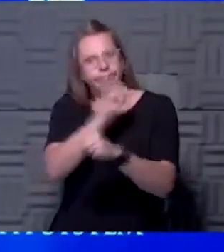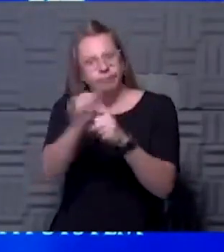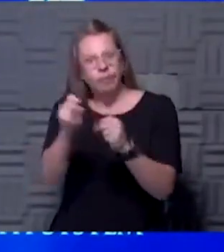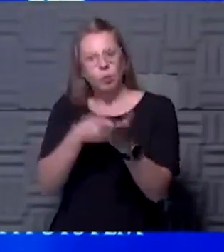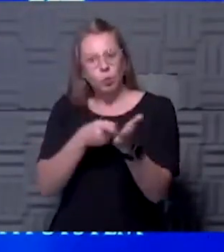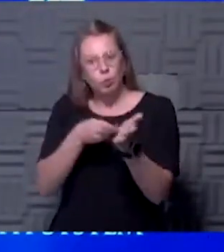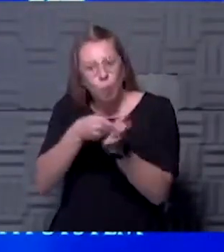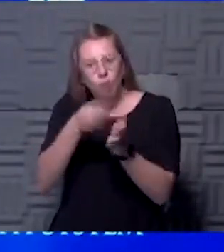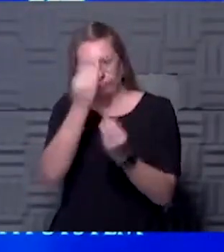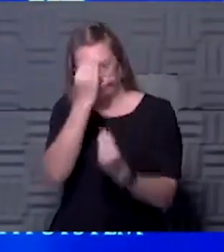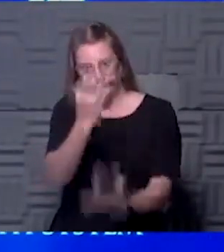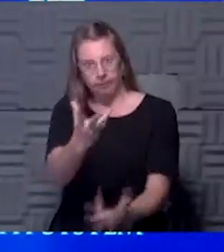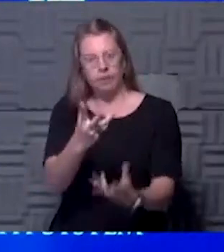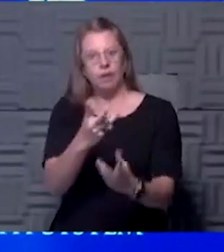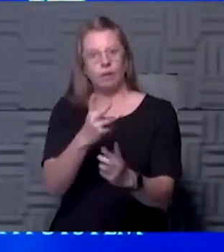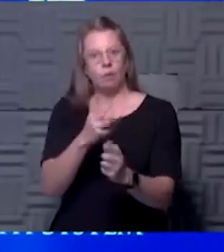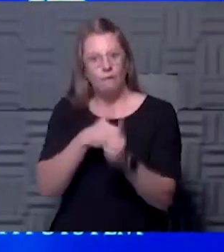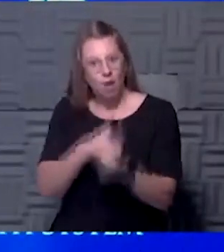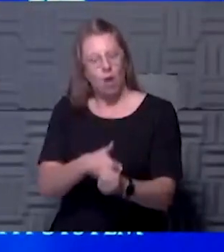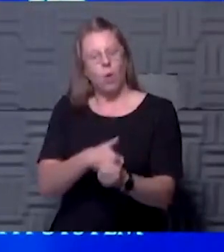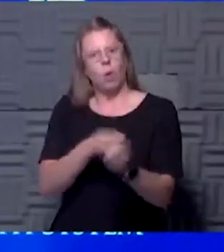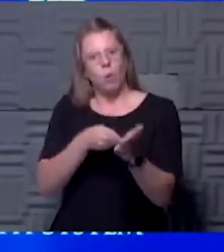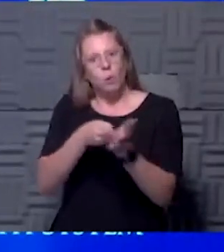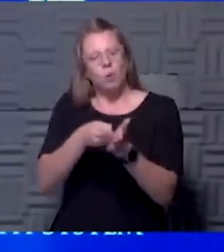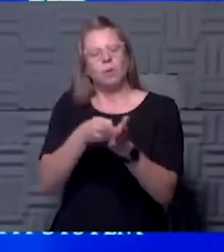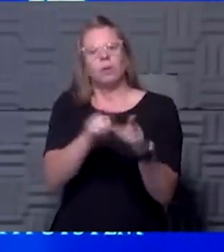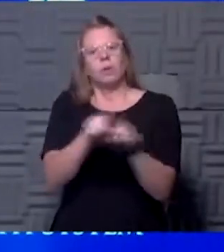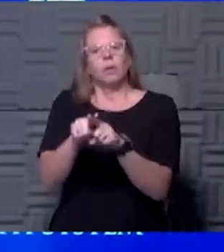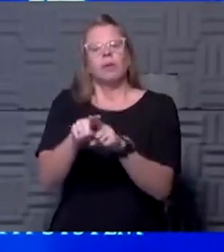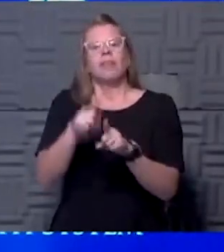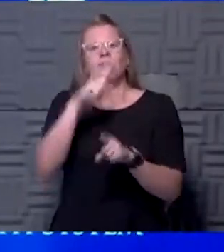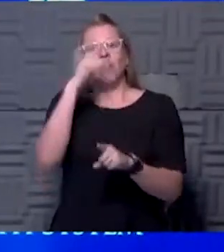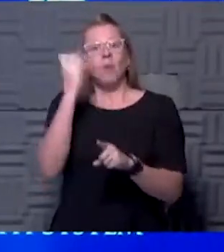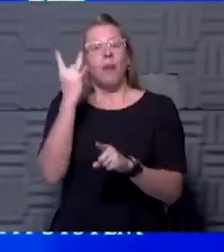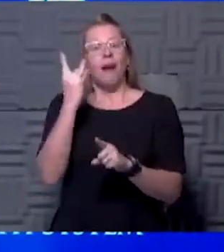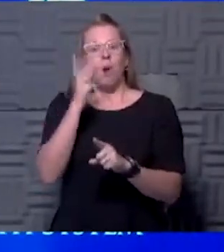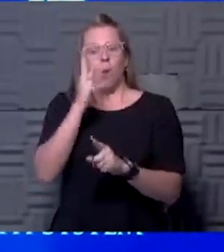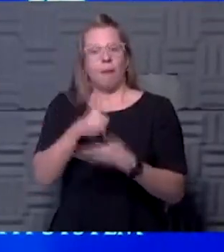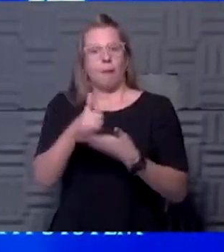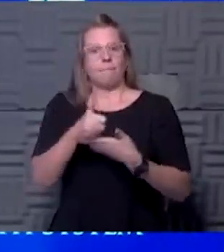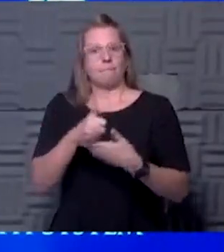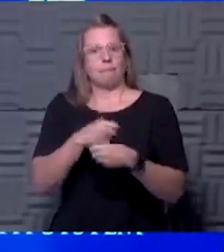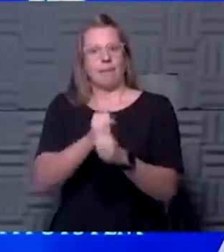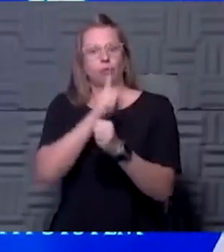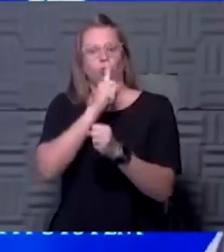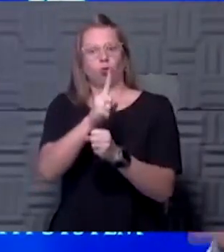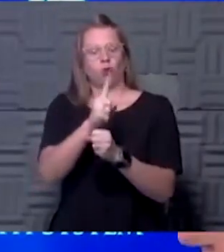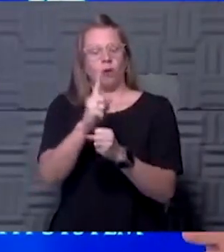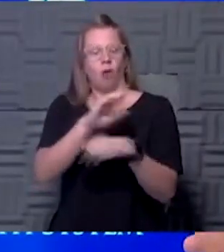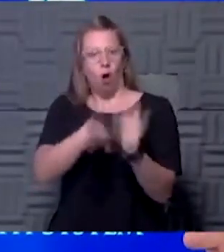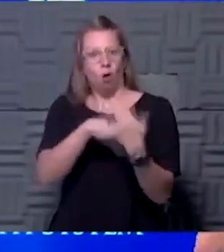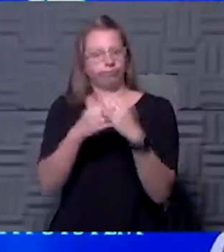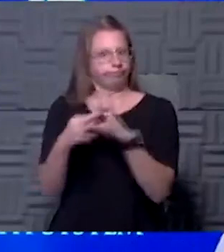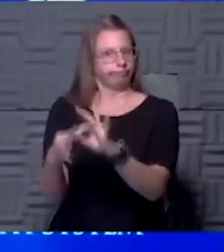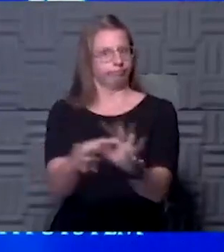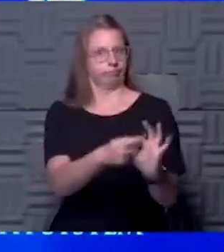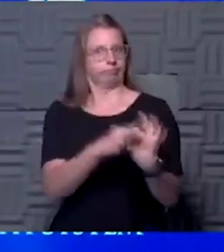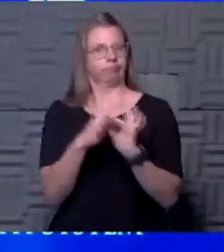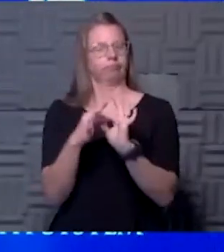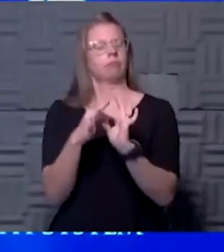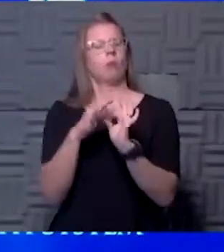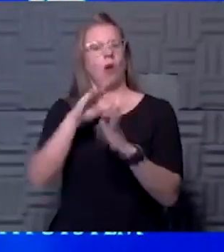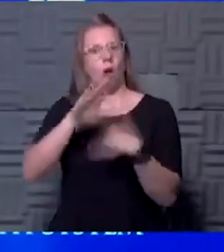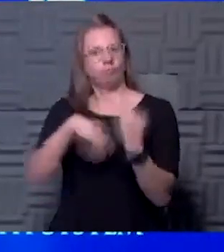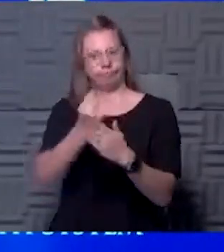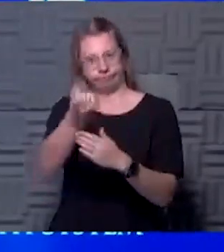truth, and we stick to the truth religiously, because that's the thing that will help make sure that we all stay connected and we all